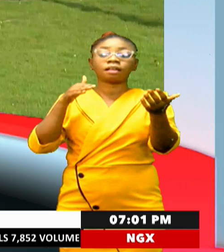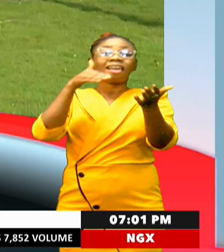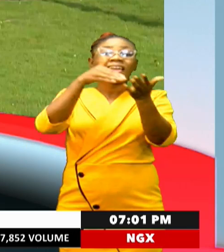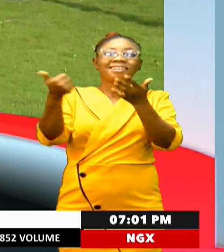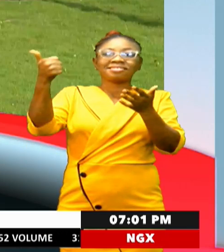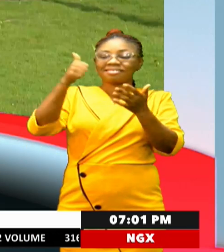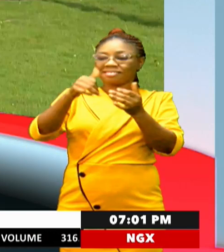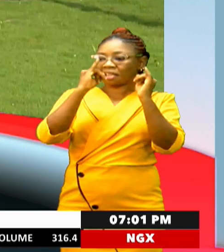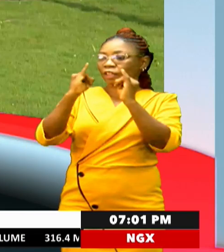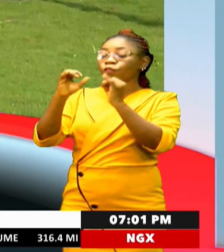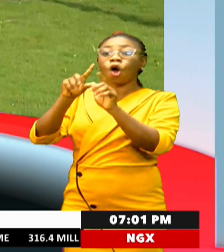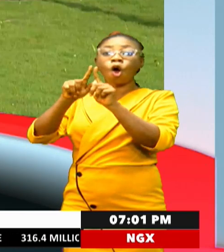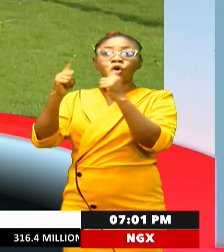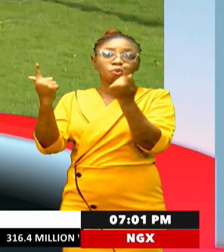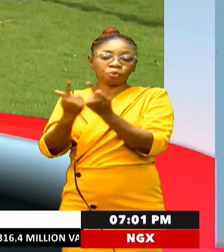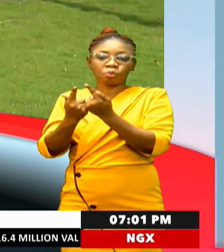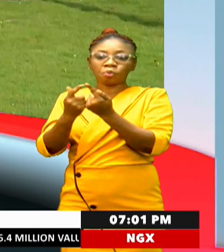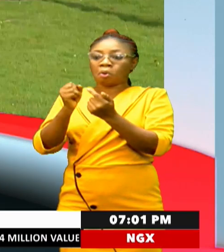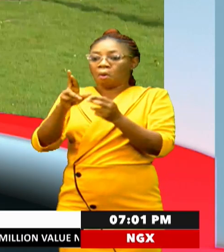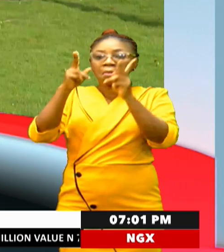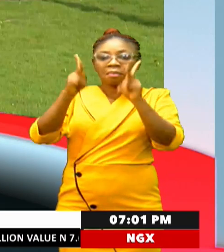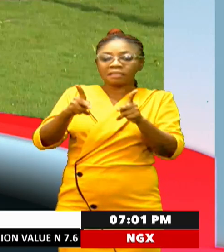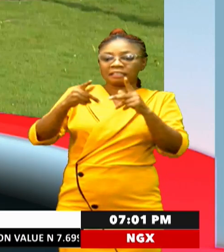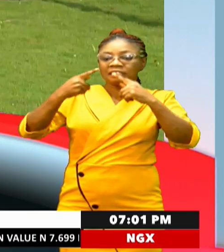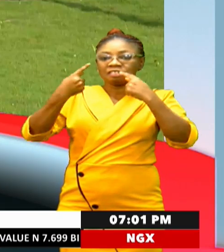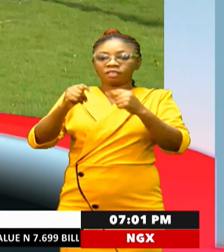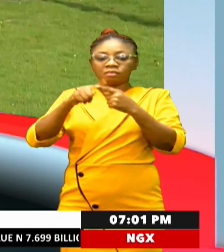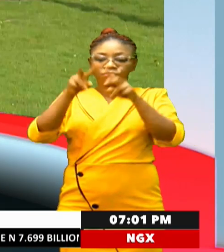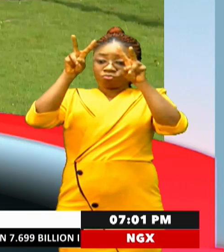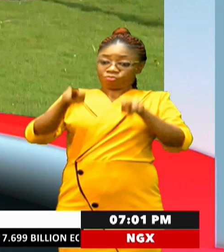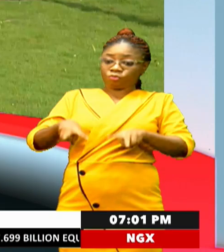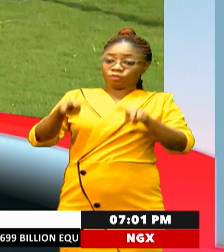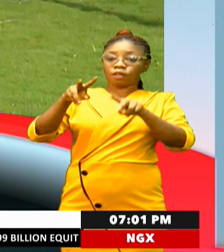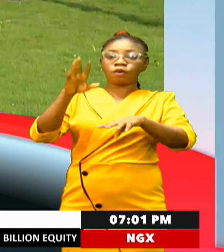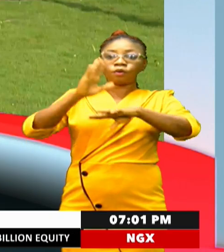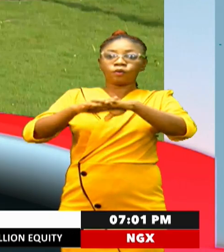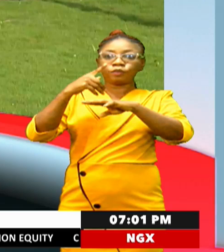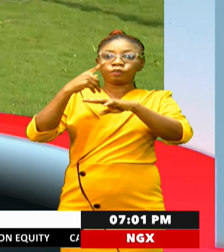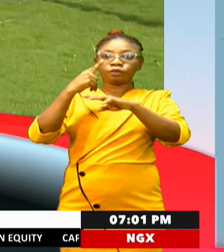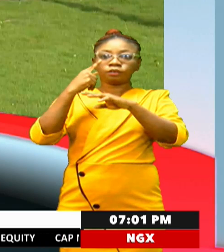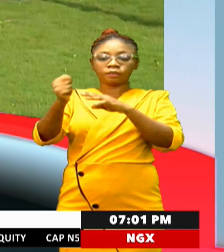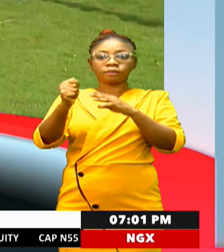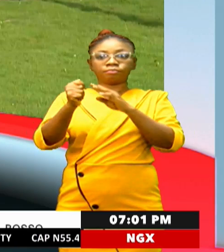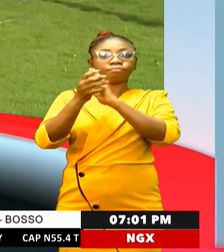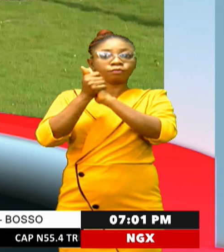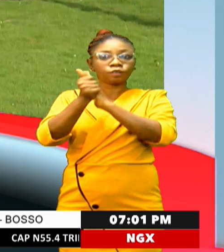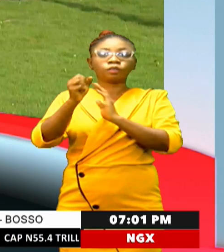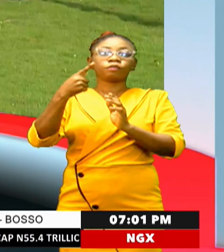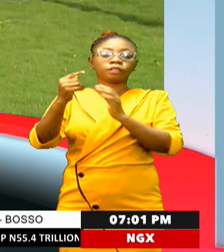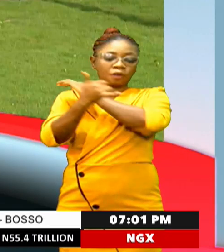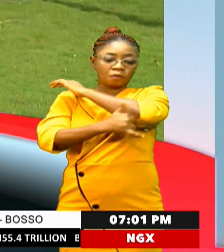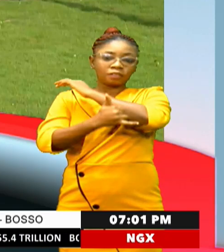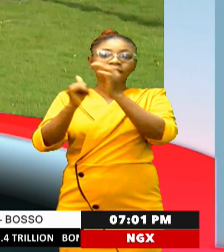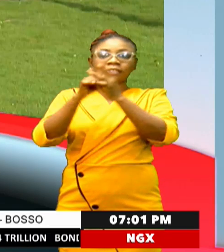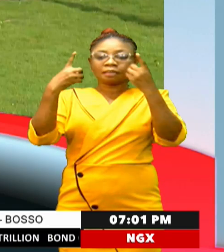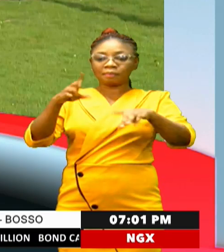individual or groups of persons trying to undermine the sovereignty of the country. This was at an emergency security